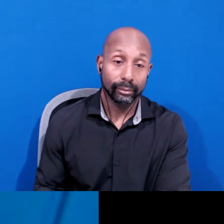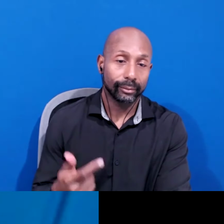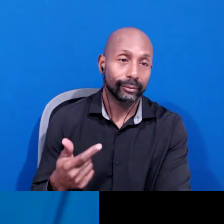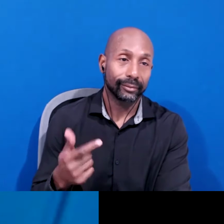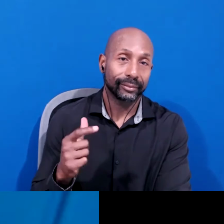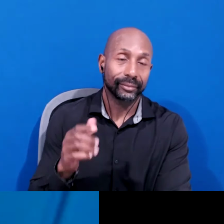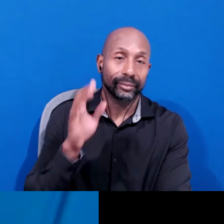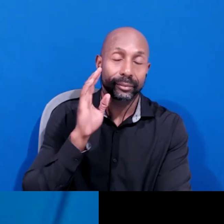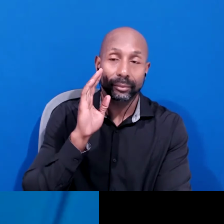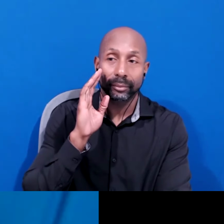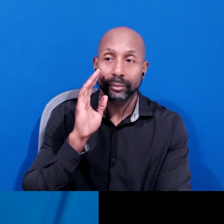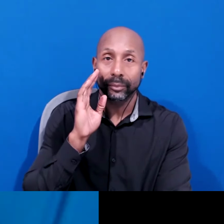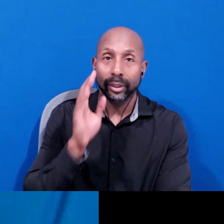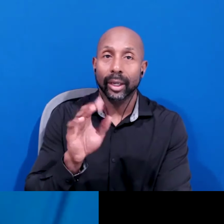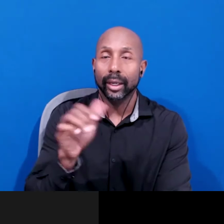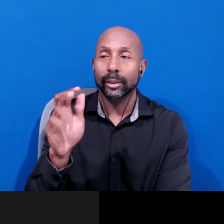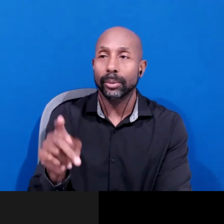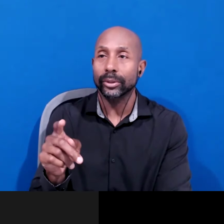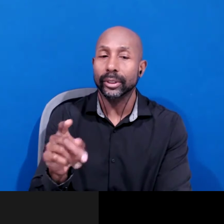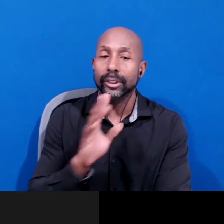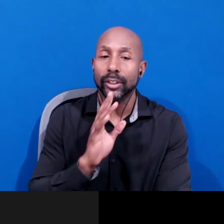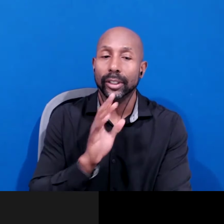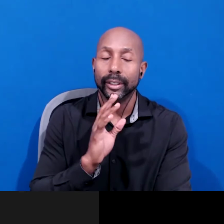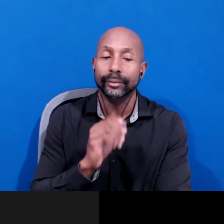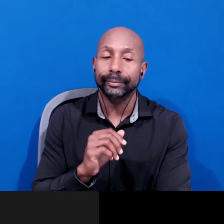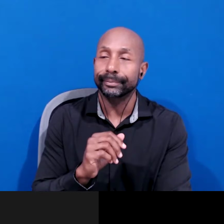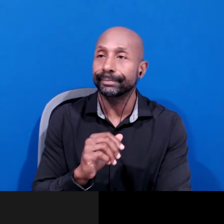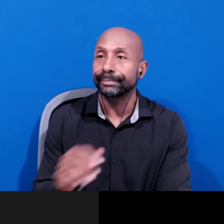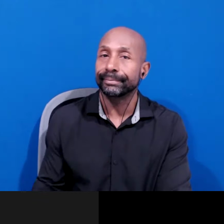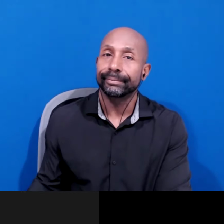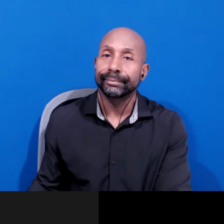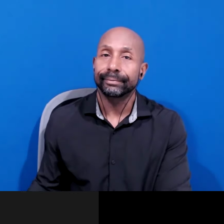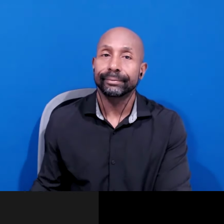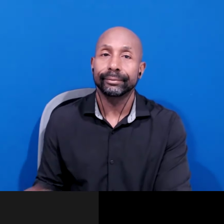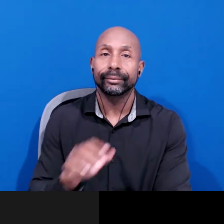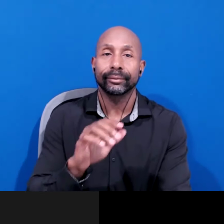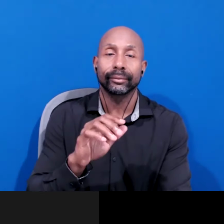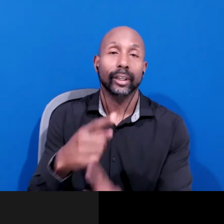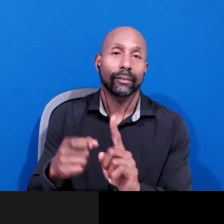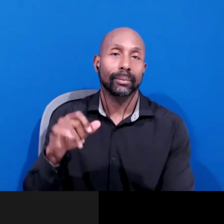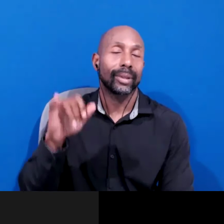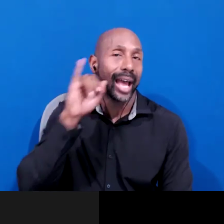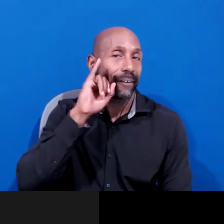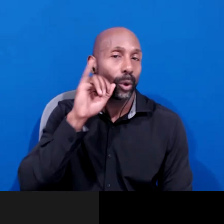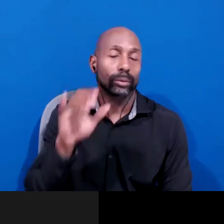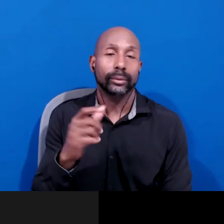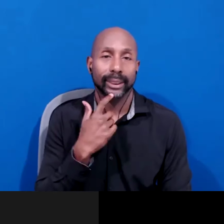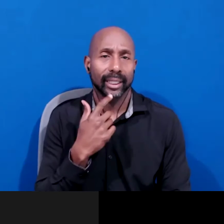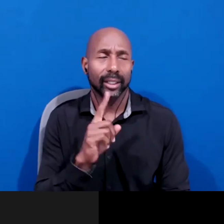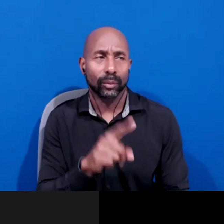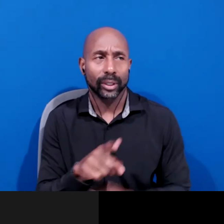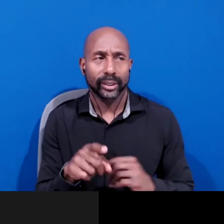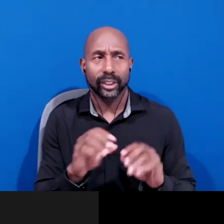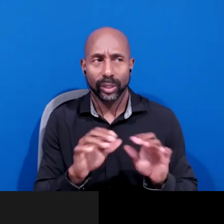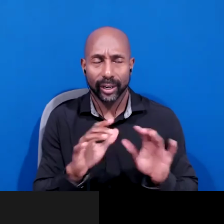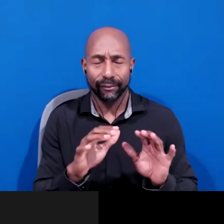Hi. Any other? Oh, go ahead. Yeah. Go for it. Yes, Celie. Yeah, I had a question. So this is just a clarifying question regarding the dengue